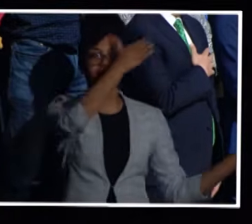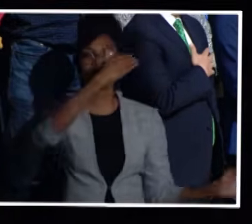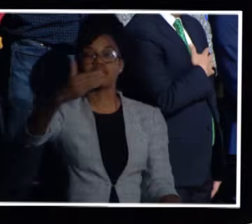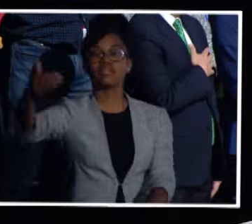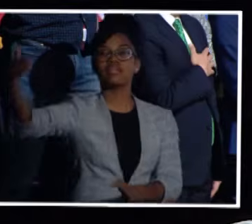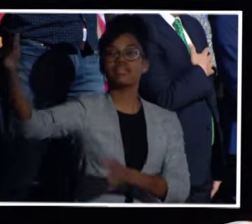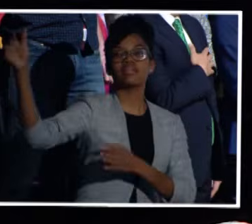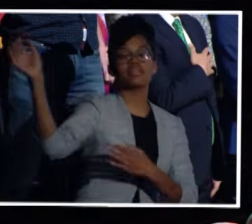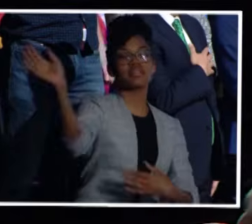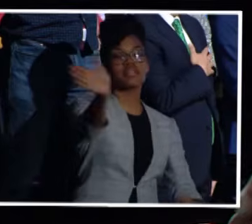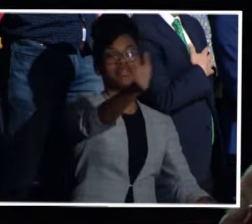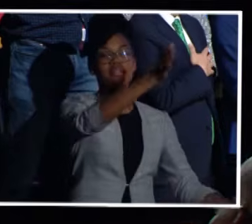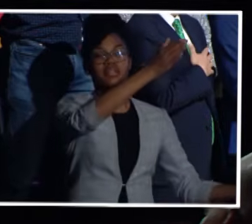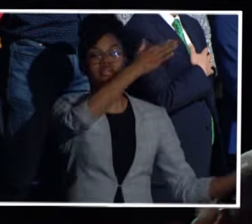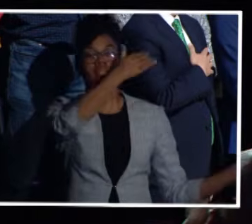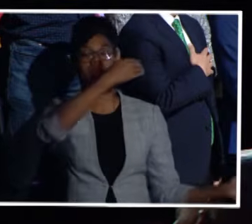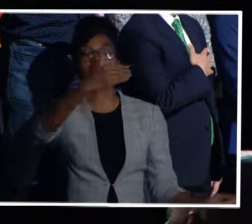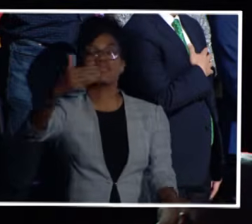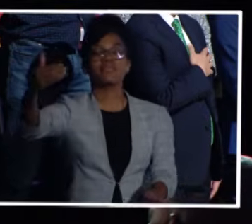yet